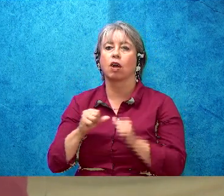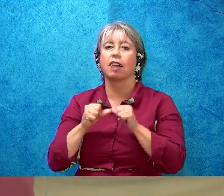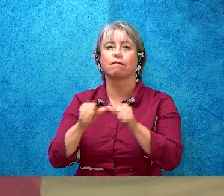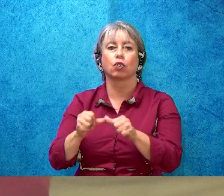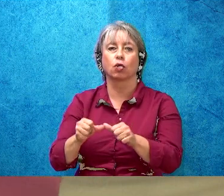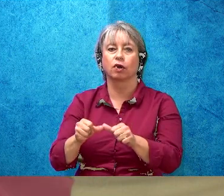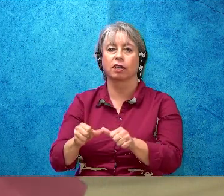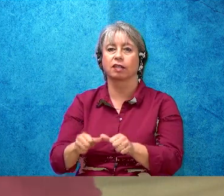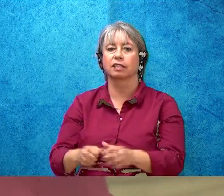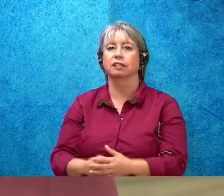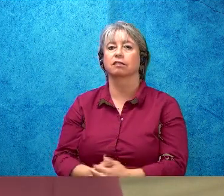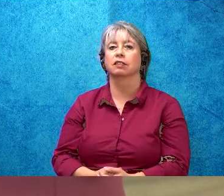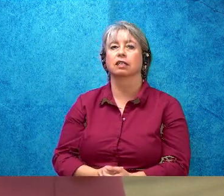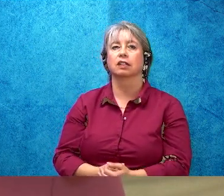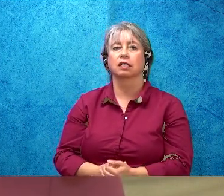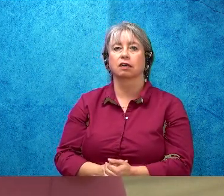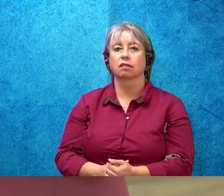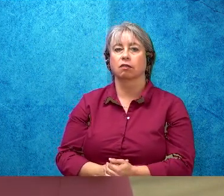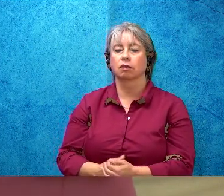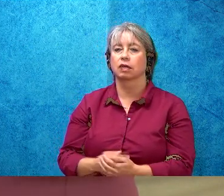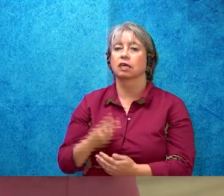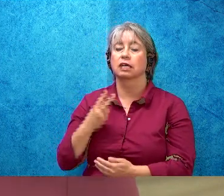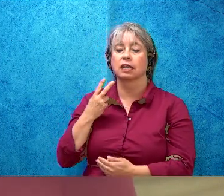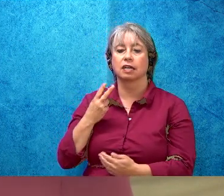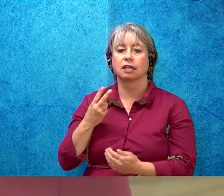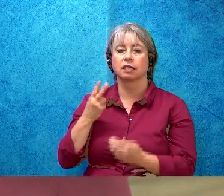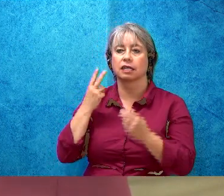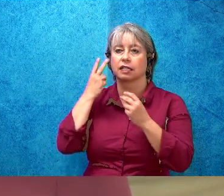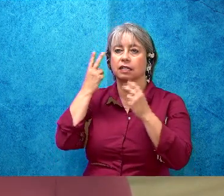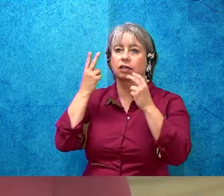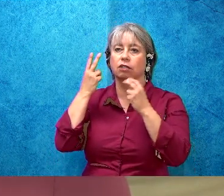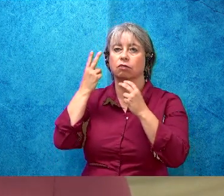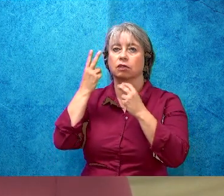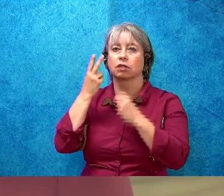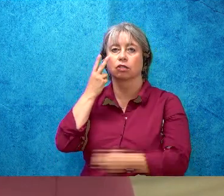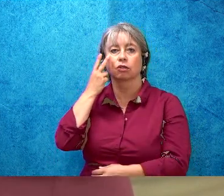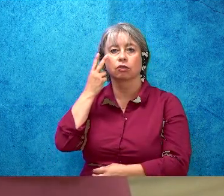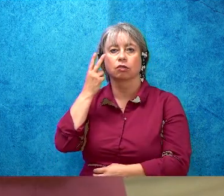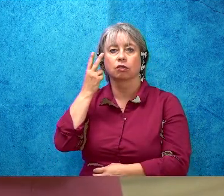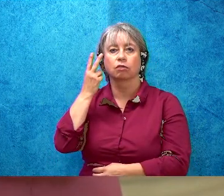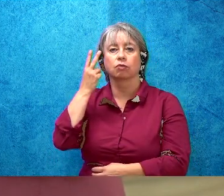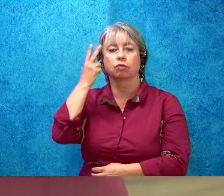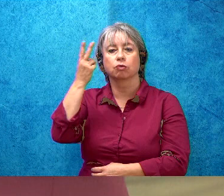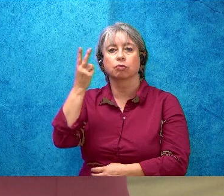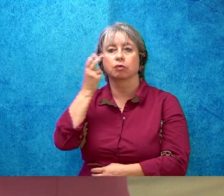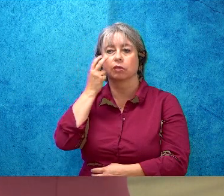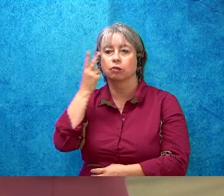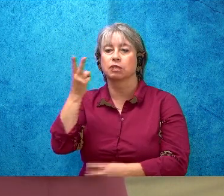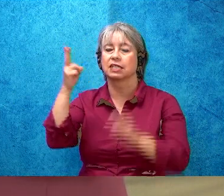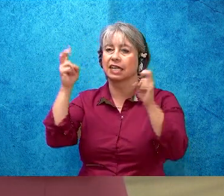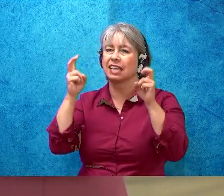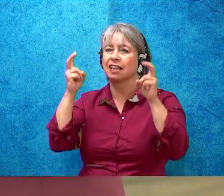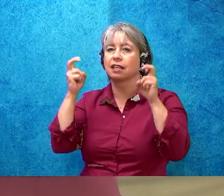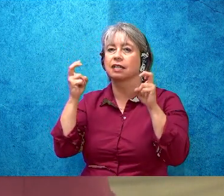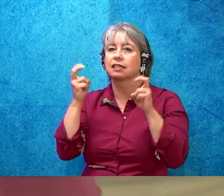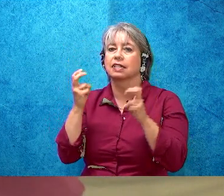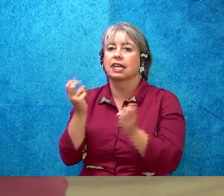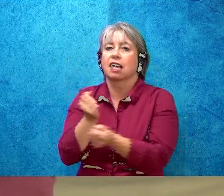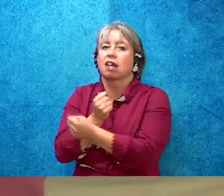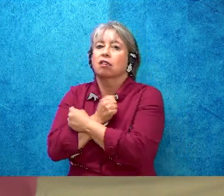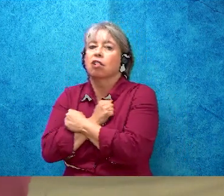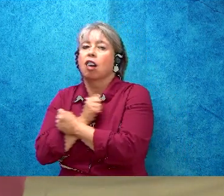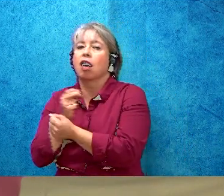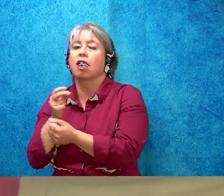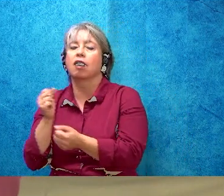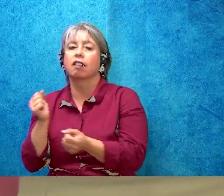see that the theme is pretty much the same thing. The love conquers all. Now,